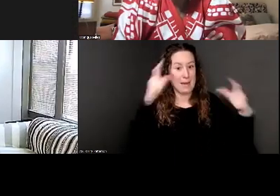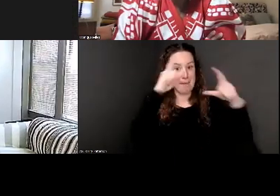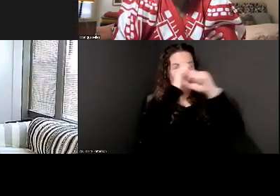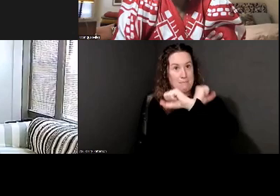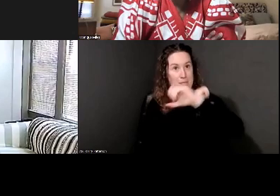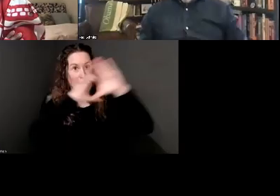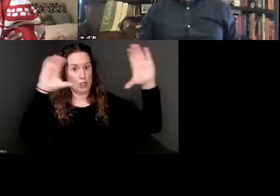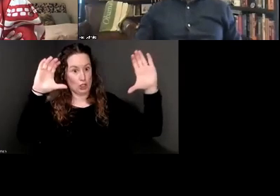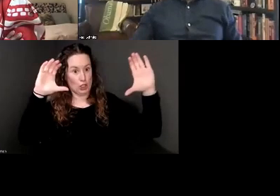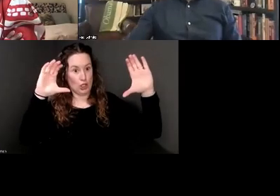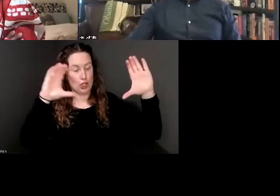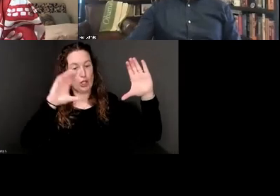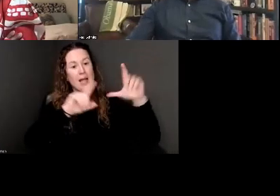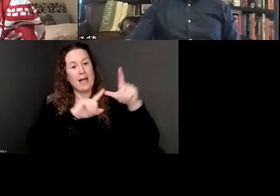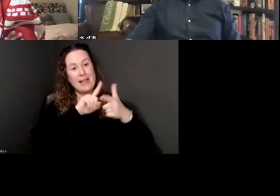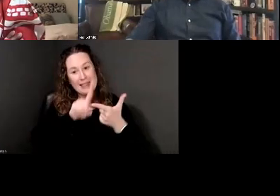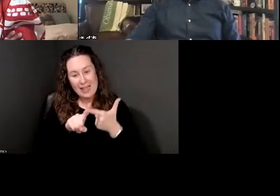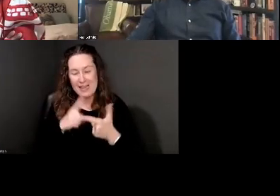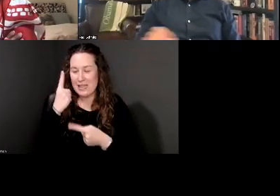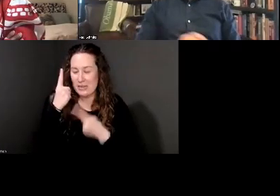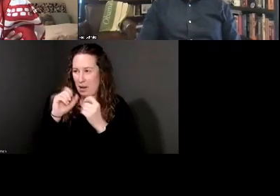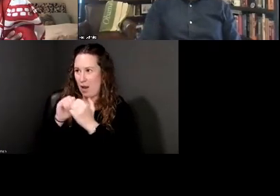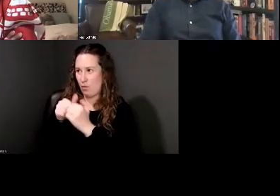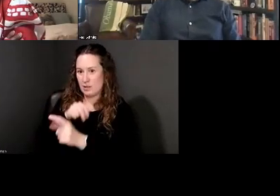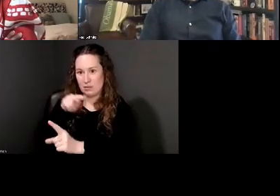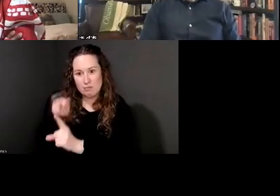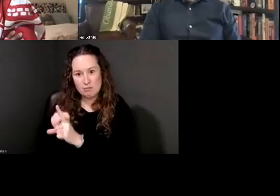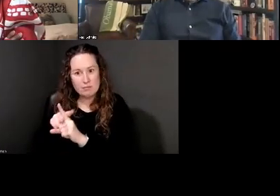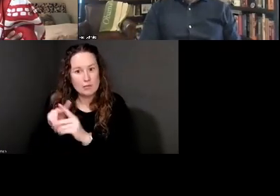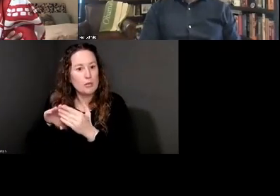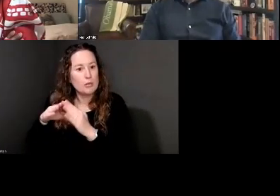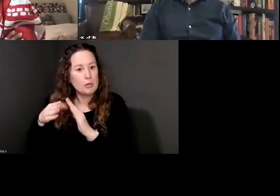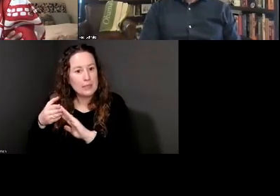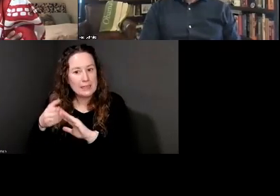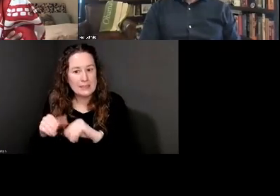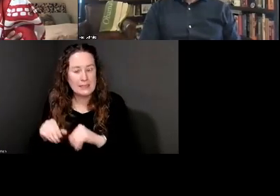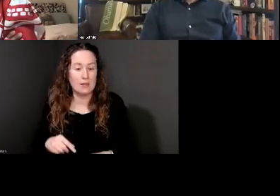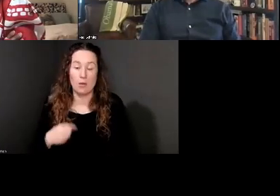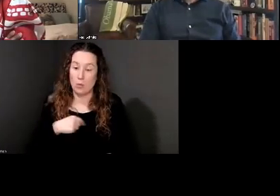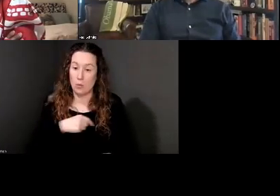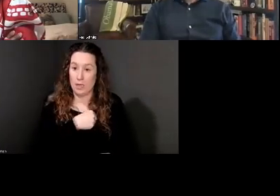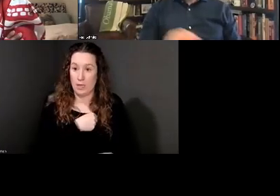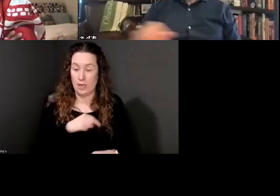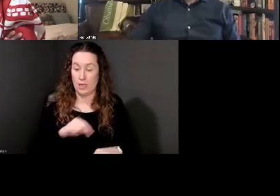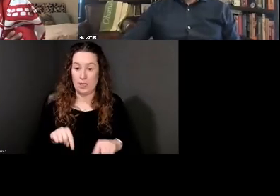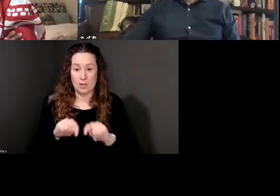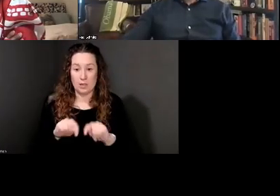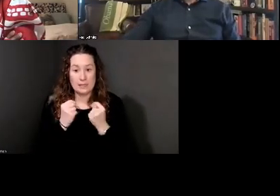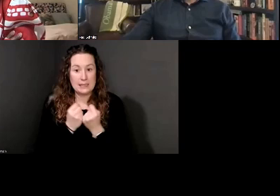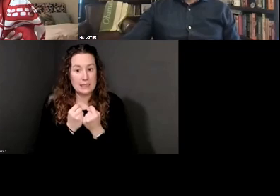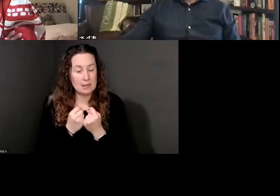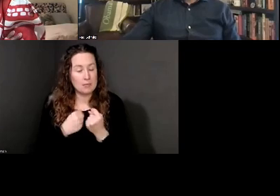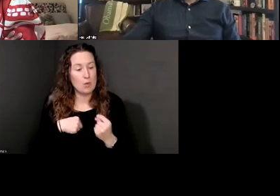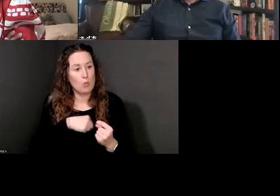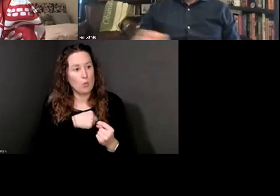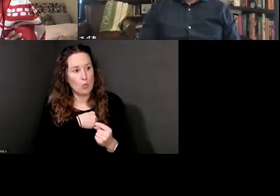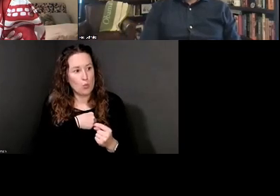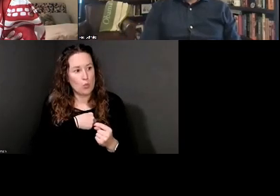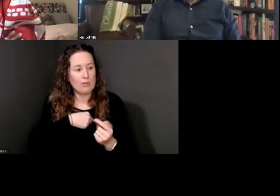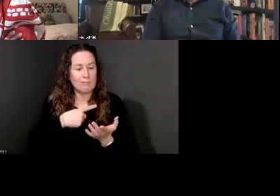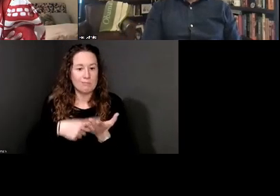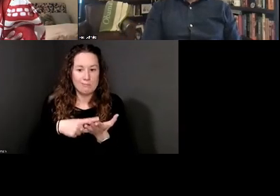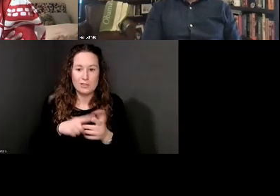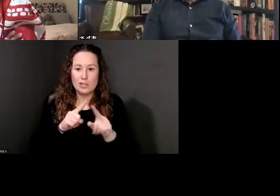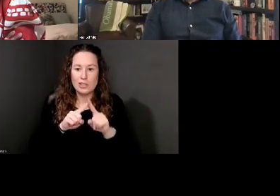think about how this is landing in communities, you know, as a team, we really parsed out that there are different kinds of contexts